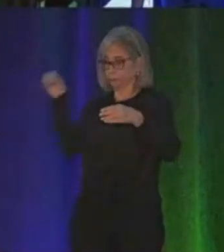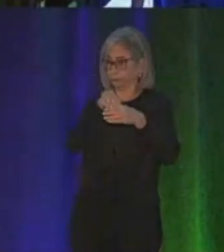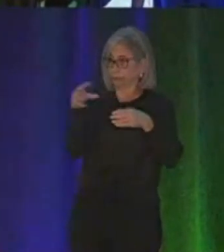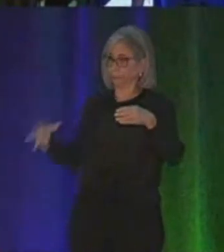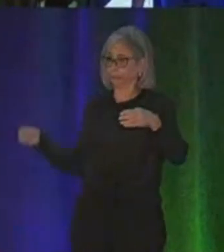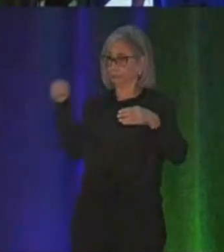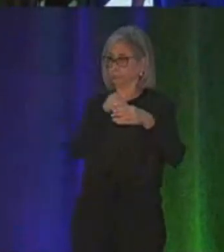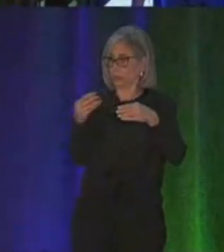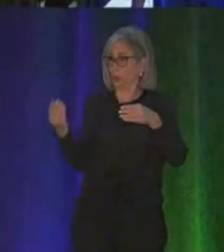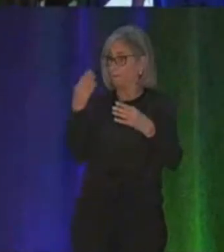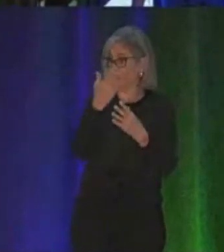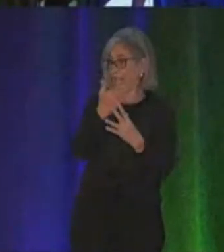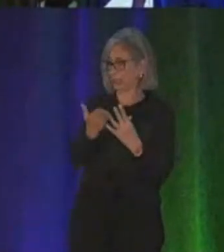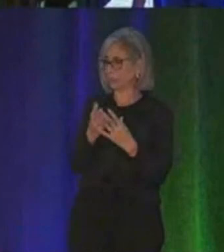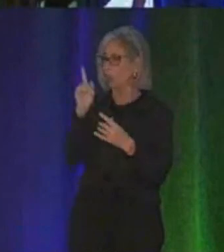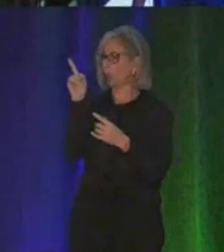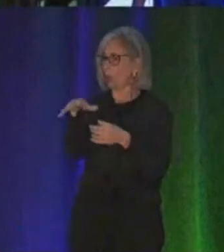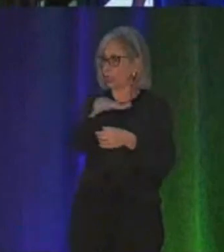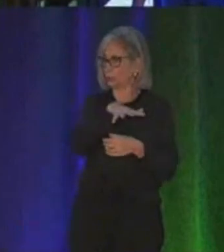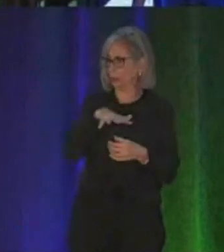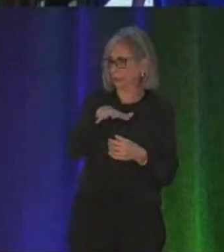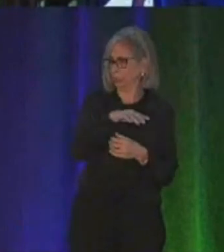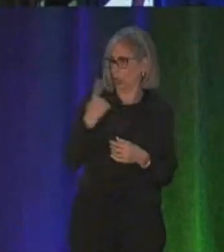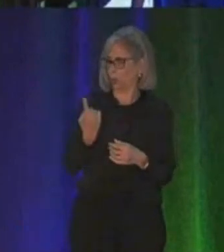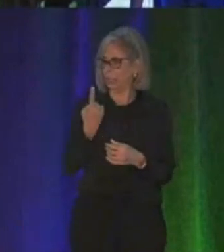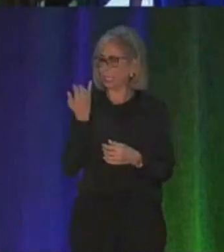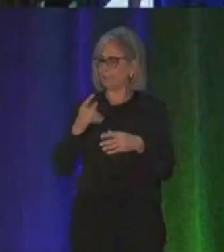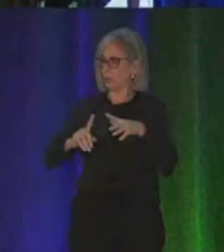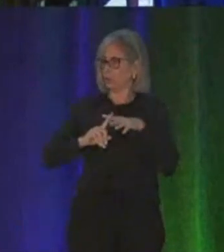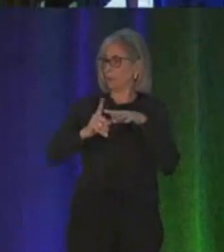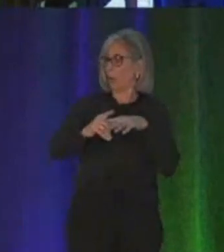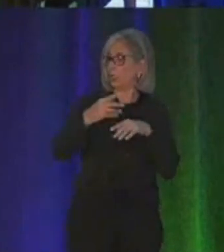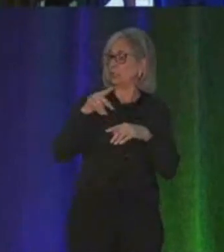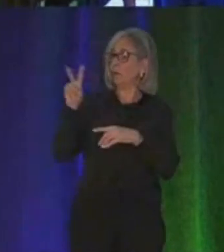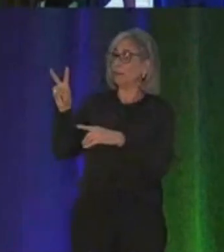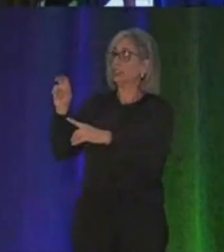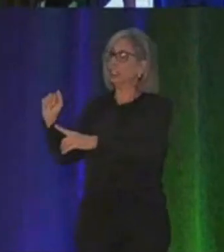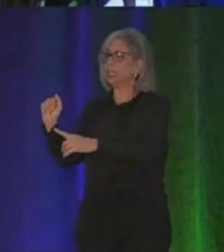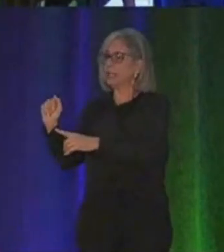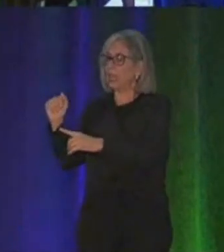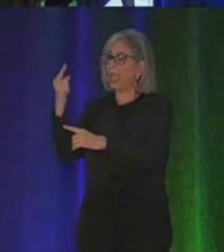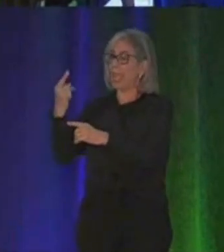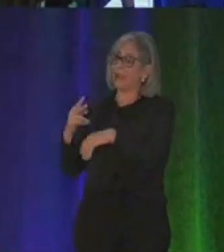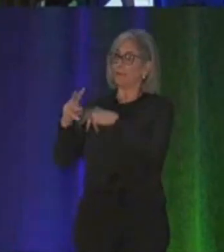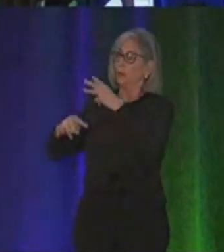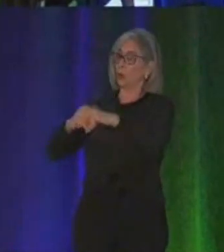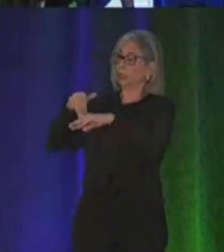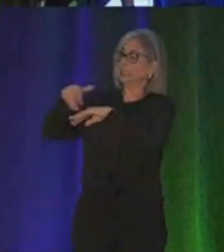it only is in one region. So if you deploy to Virginia, which is where half the world deploys to,